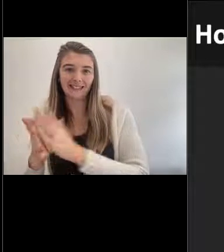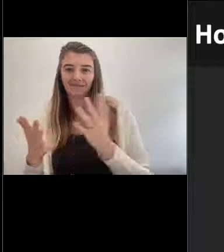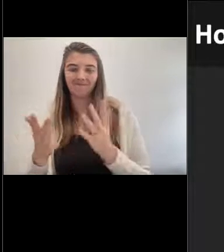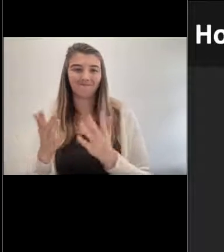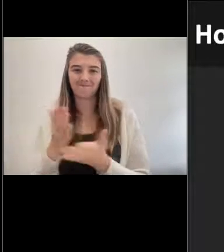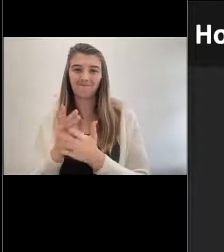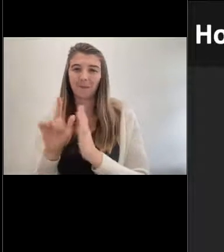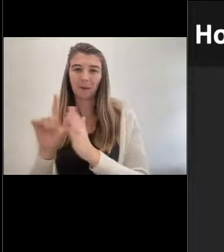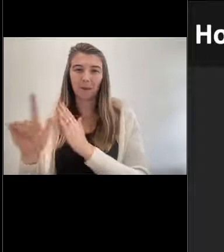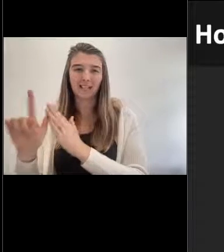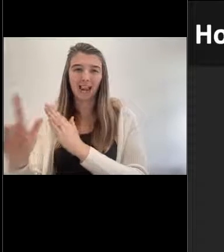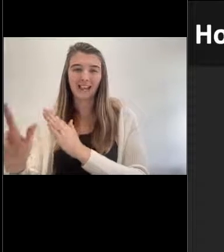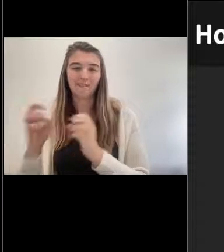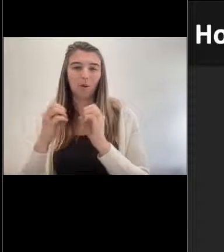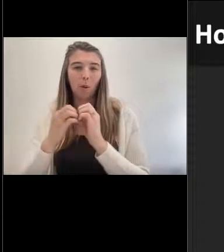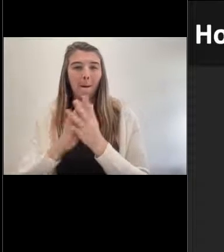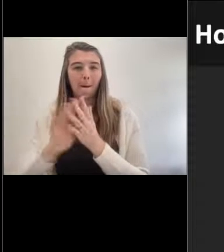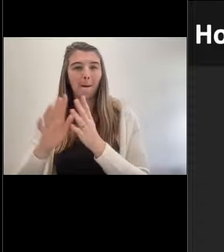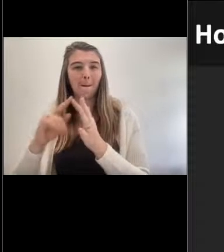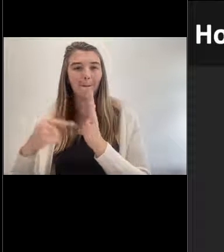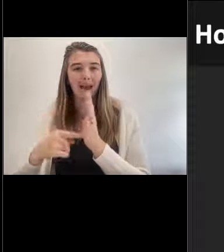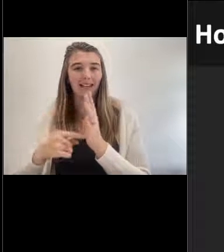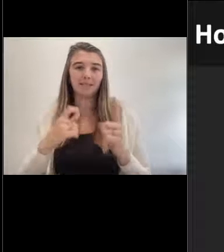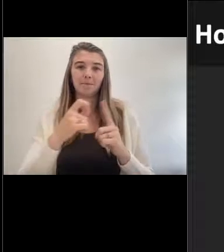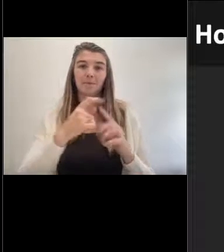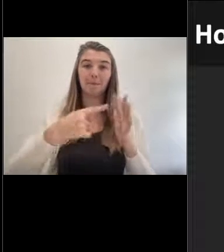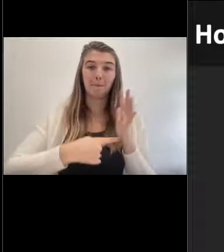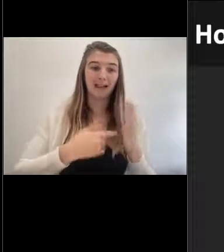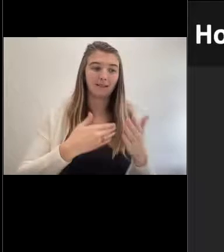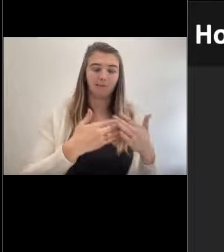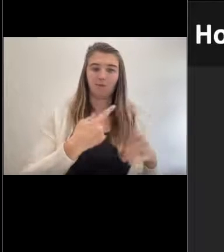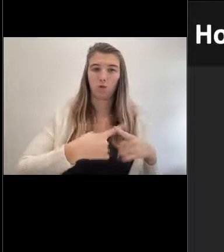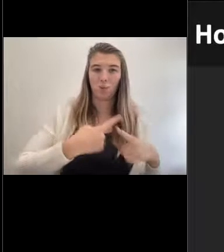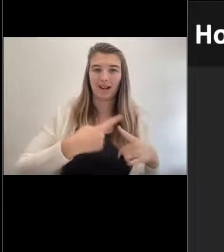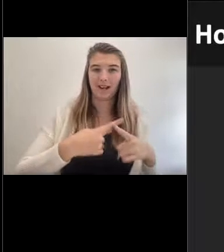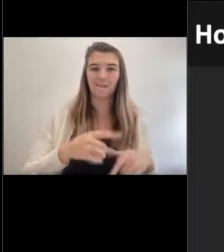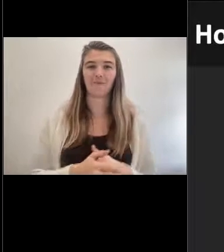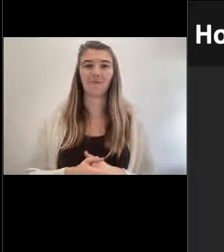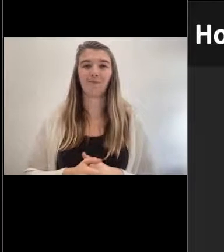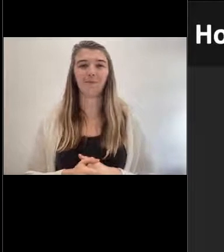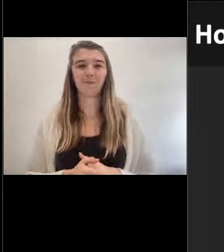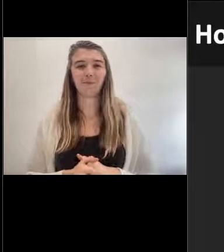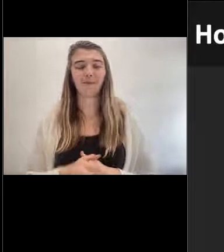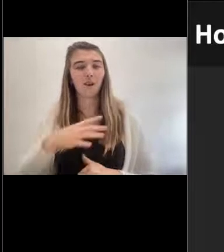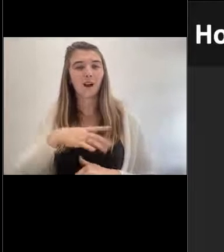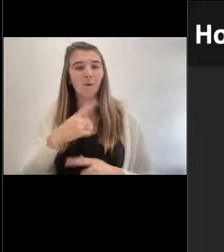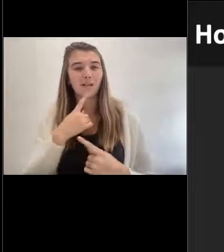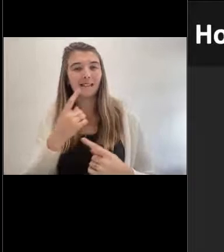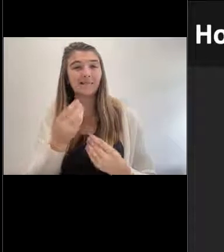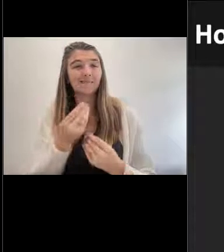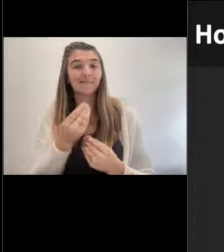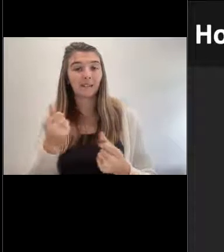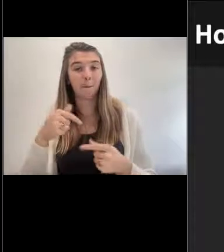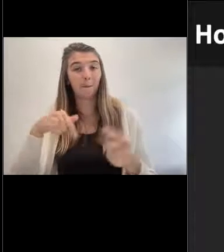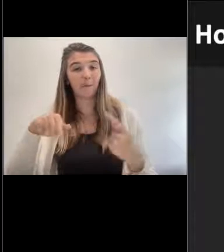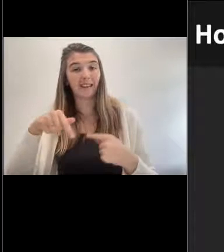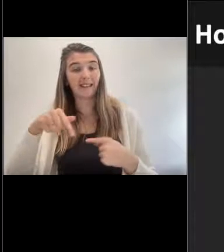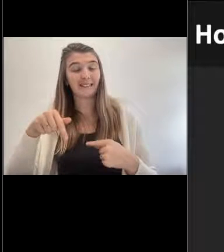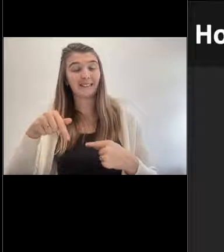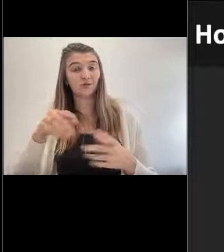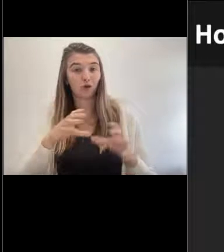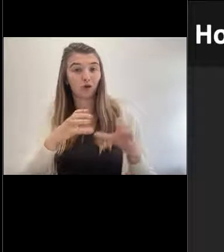BET. And I also just want to highlight that some of the taxa that we're seeing here are within some of the hydrocarbonoclastic groups. So these are